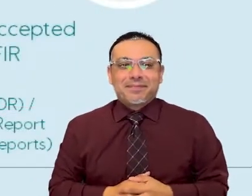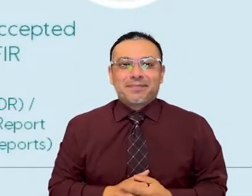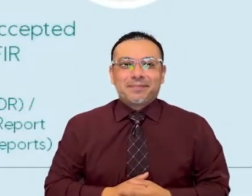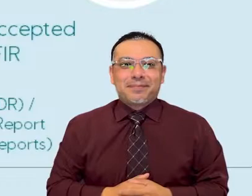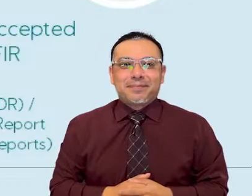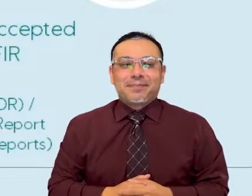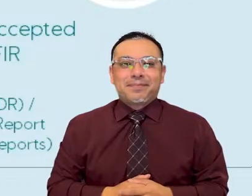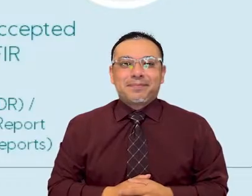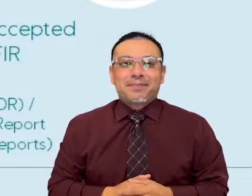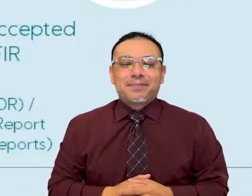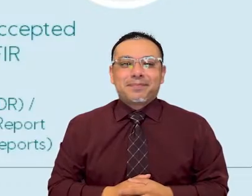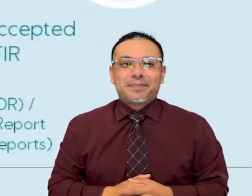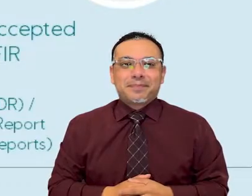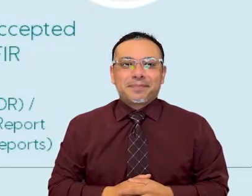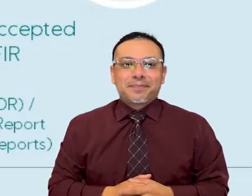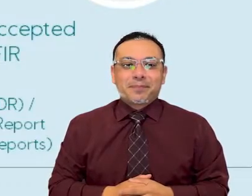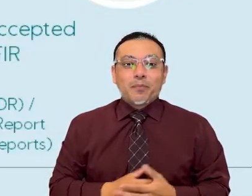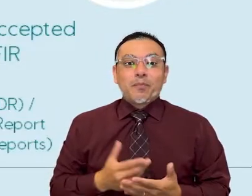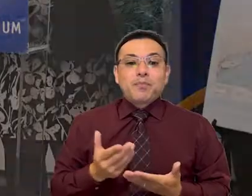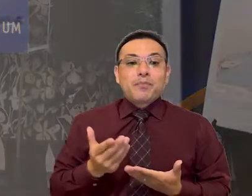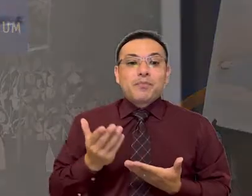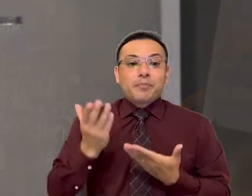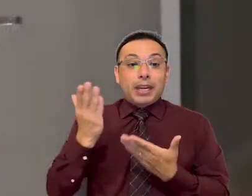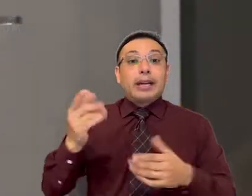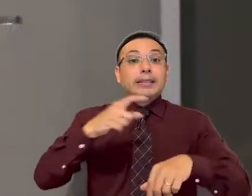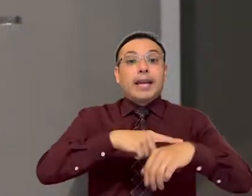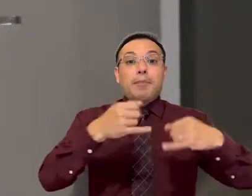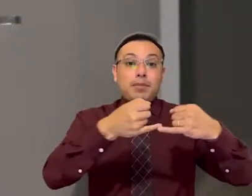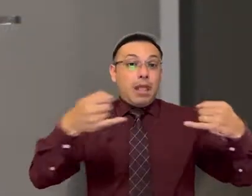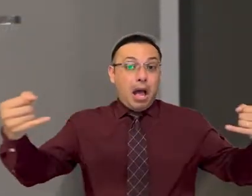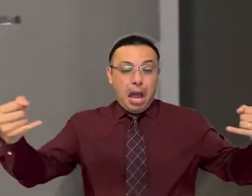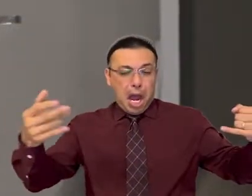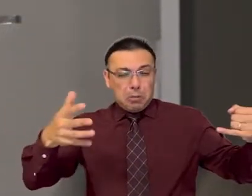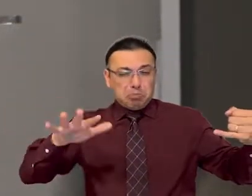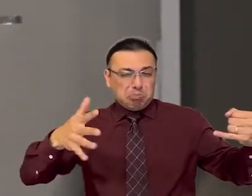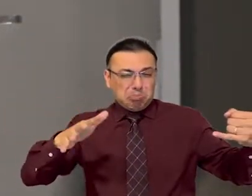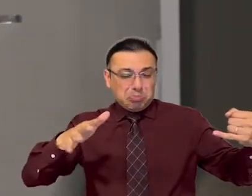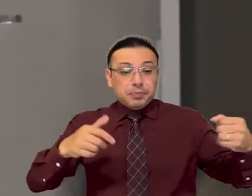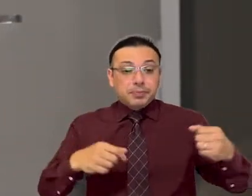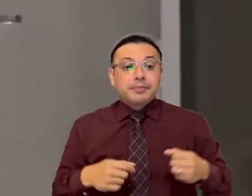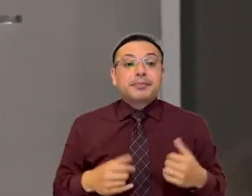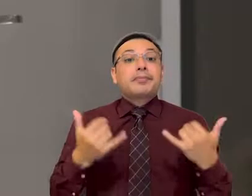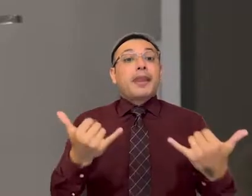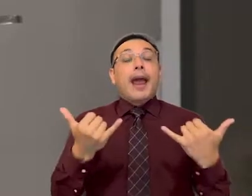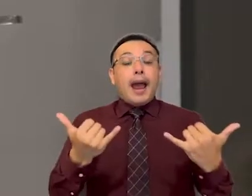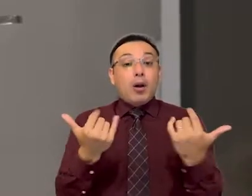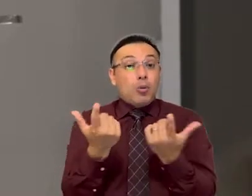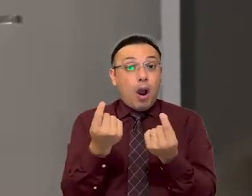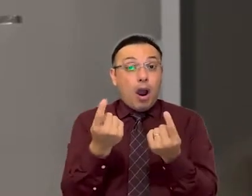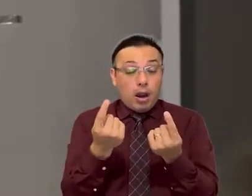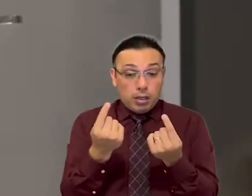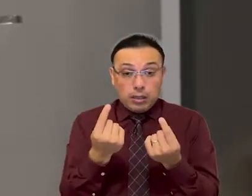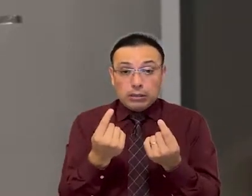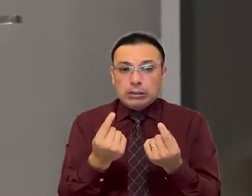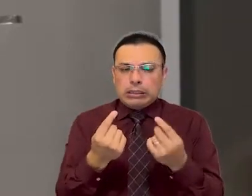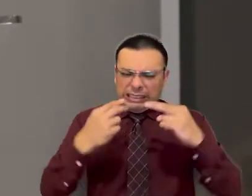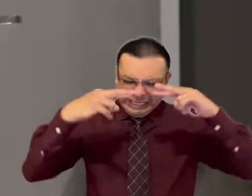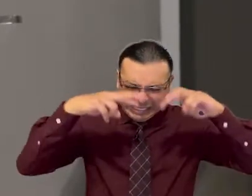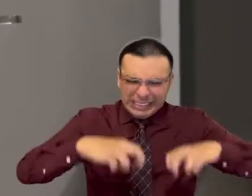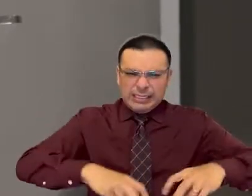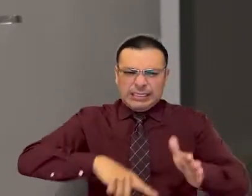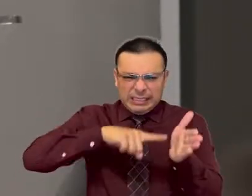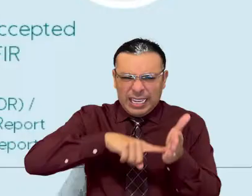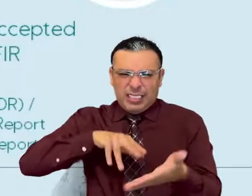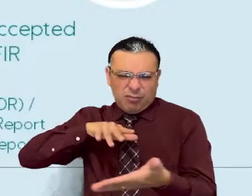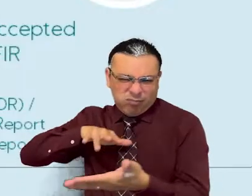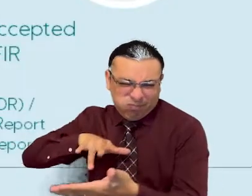And then here's a sketch of our project timeline. So we're currently in a phase of extensive and careful studies and surveys of the lease